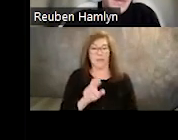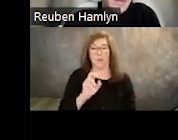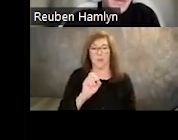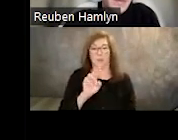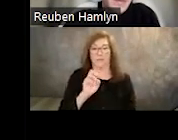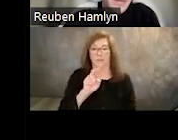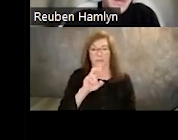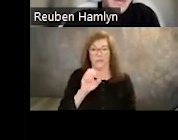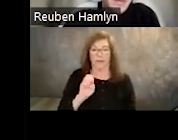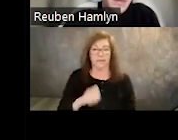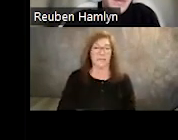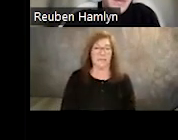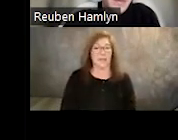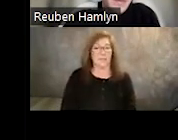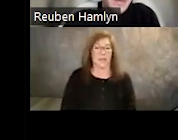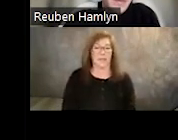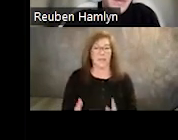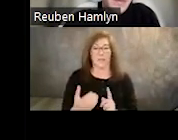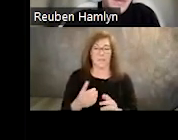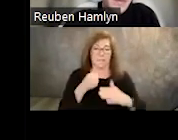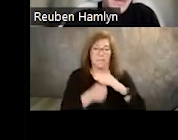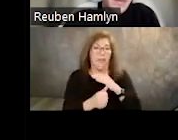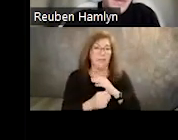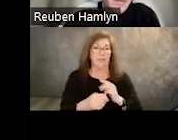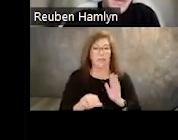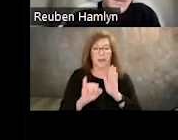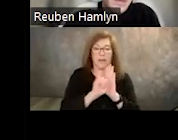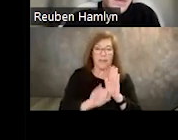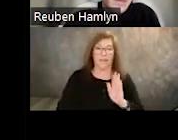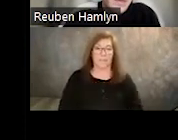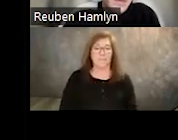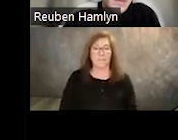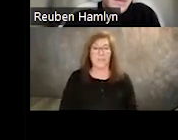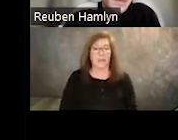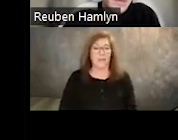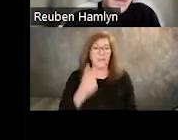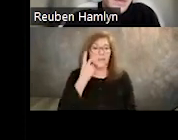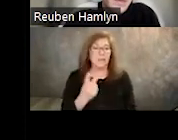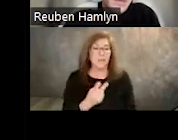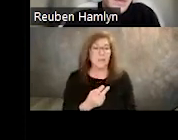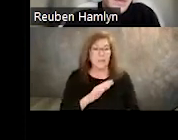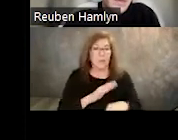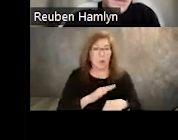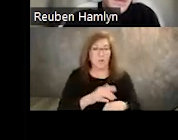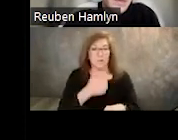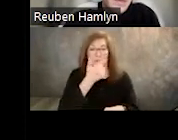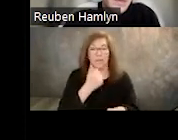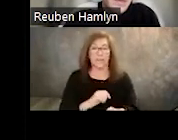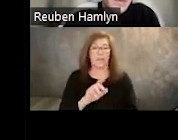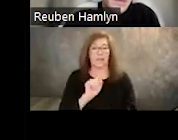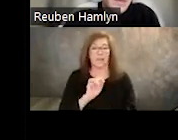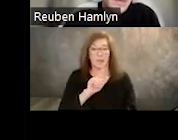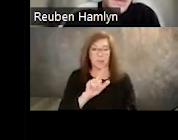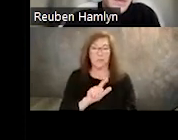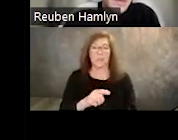for doing the masking of the identity. So I would say that it's a word of caution here, because these tools